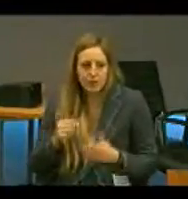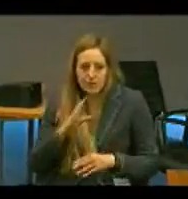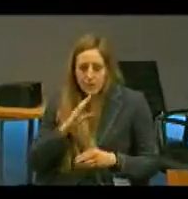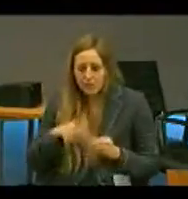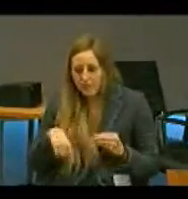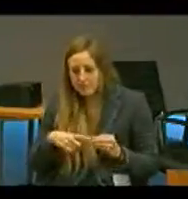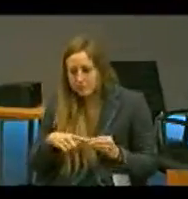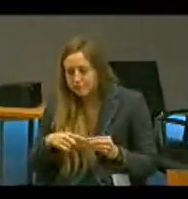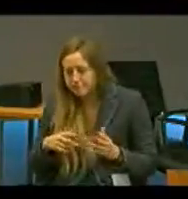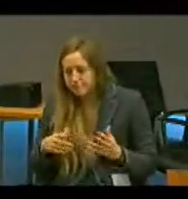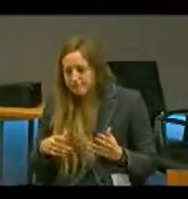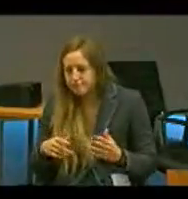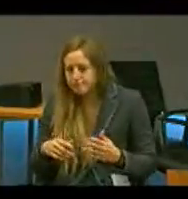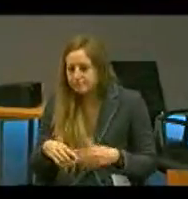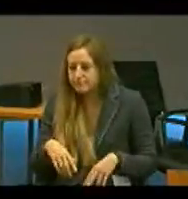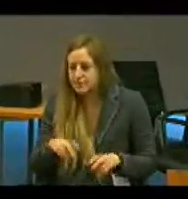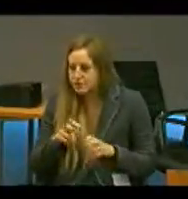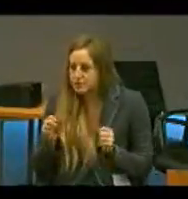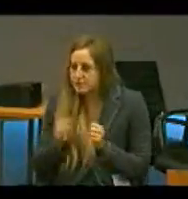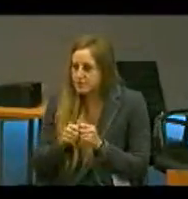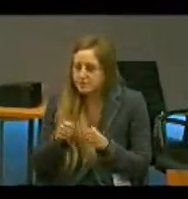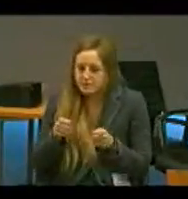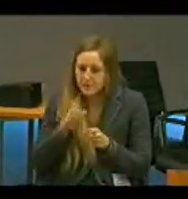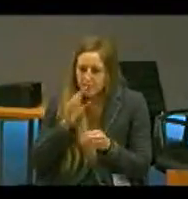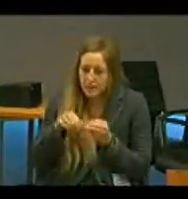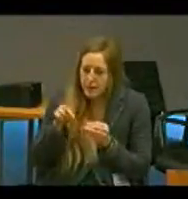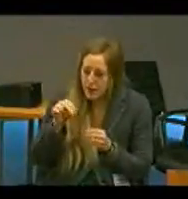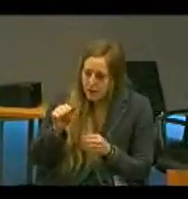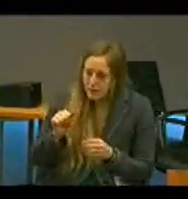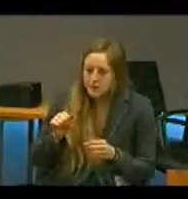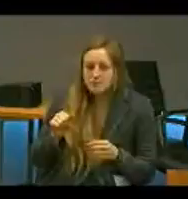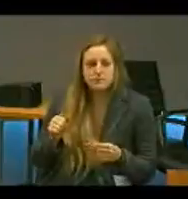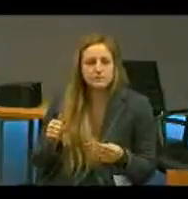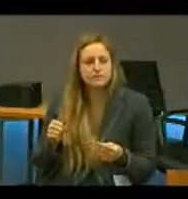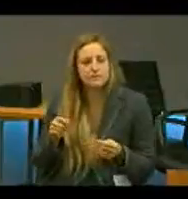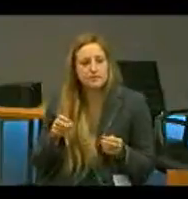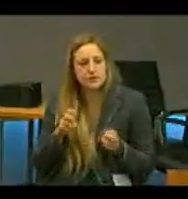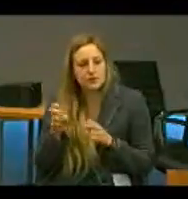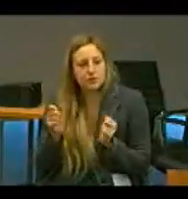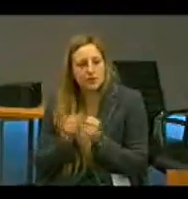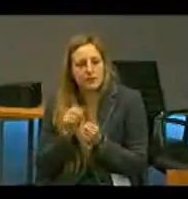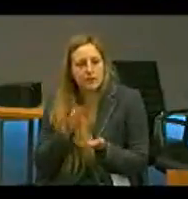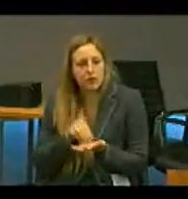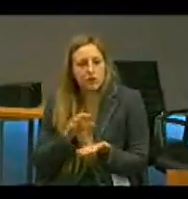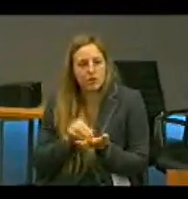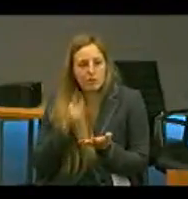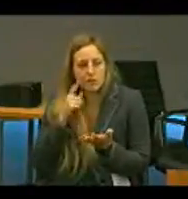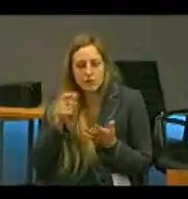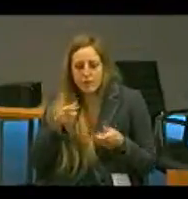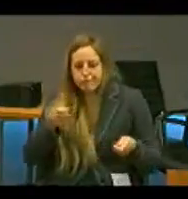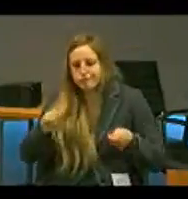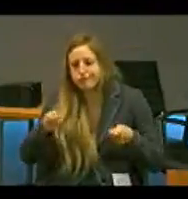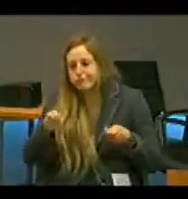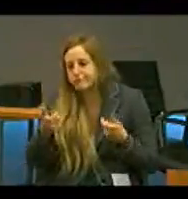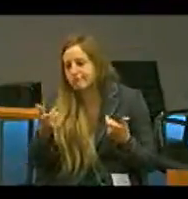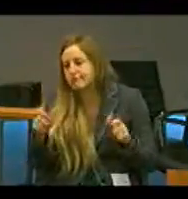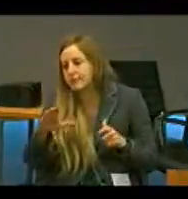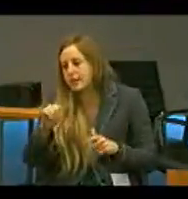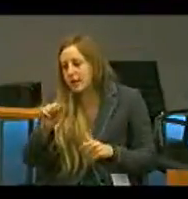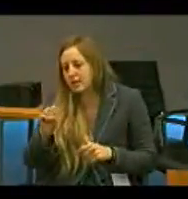to deal with these issues. And these are things I learned while litigating a very large case for the Equal Employment Opportunity